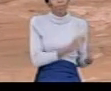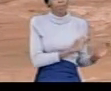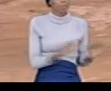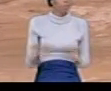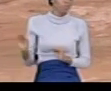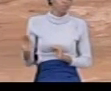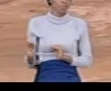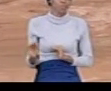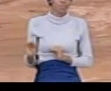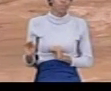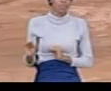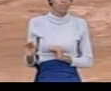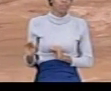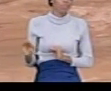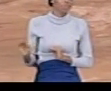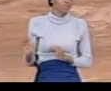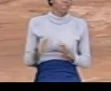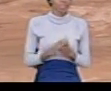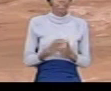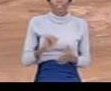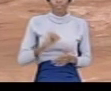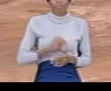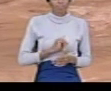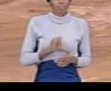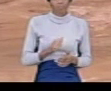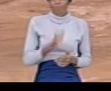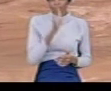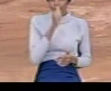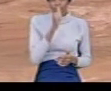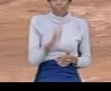be removed. I am thou